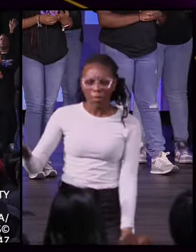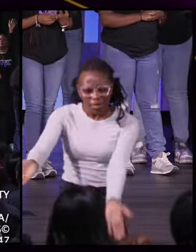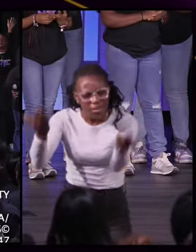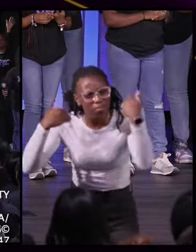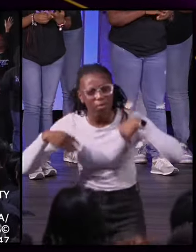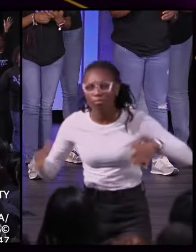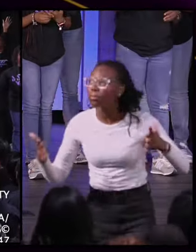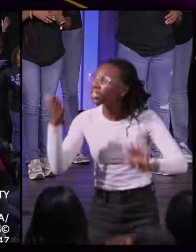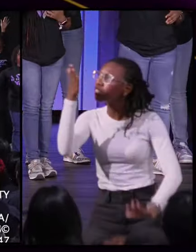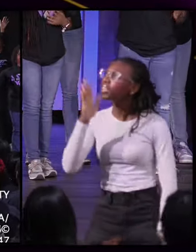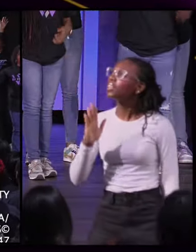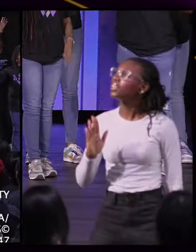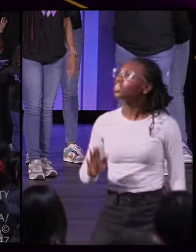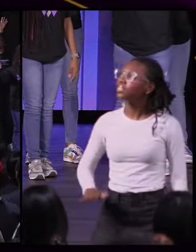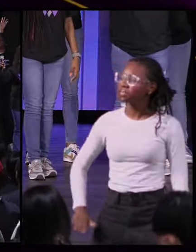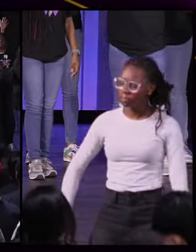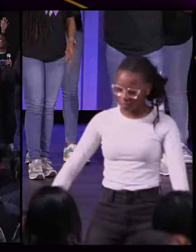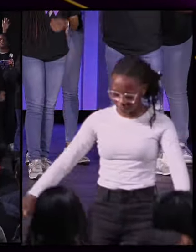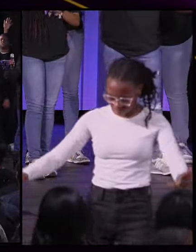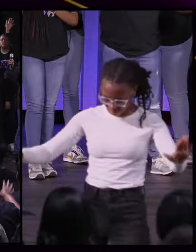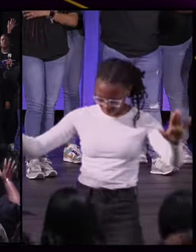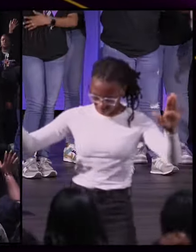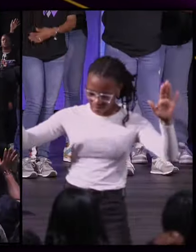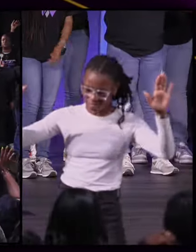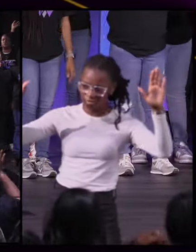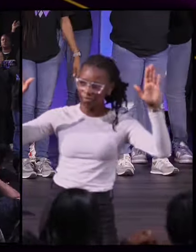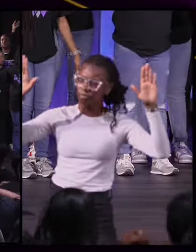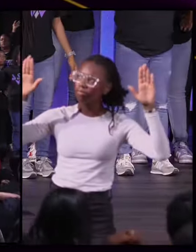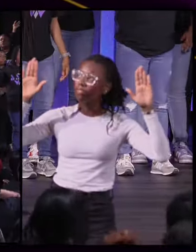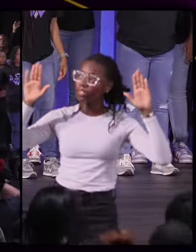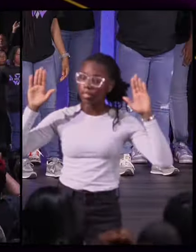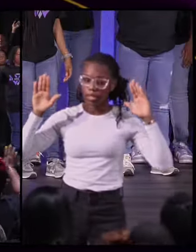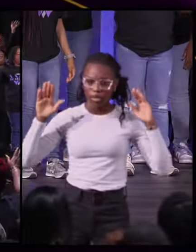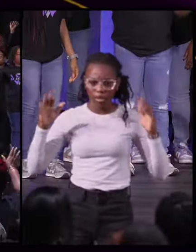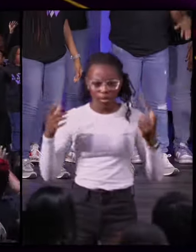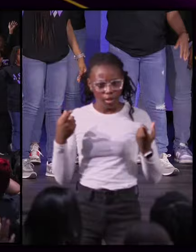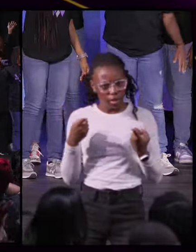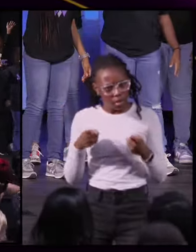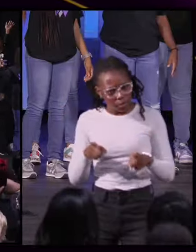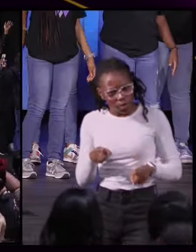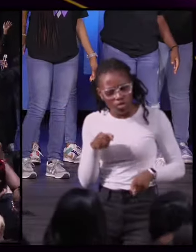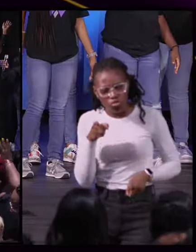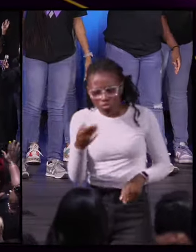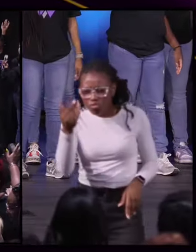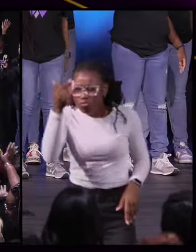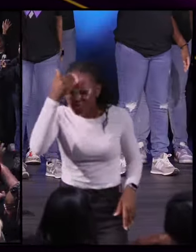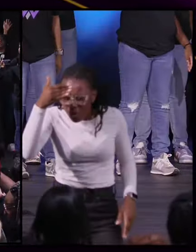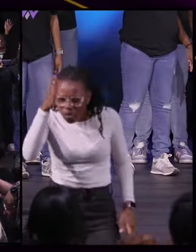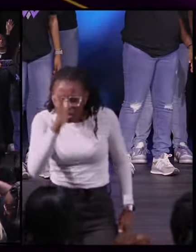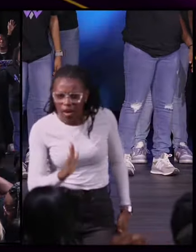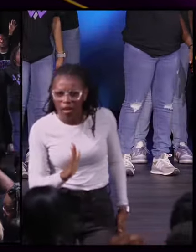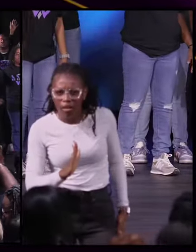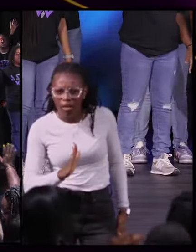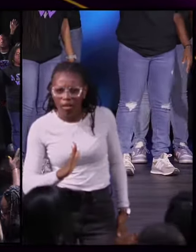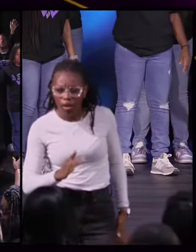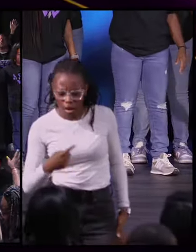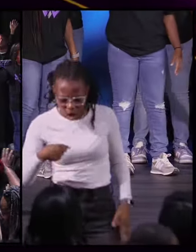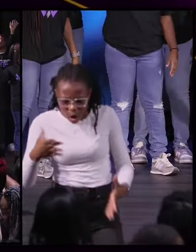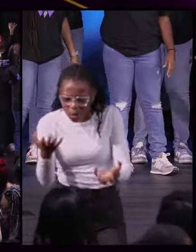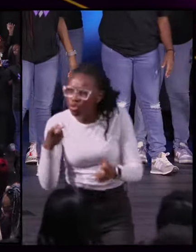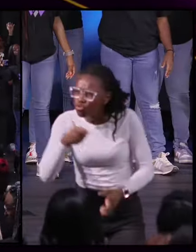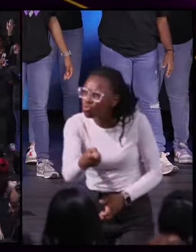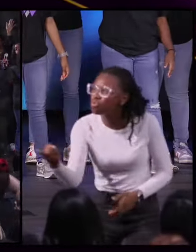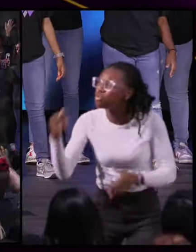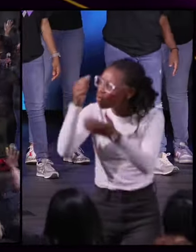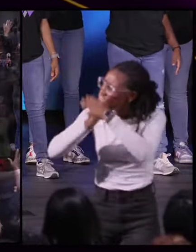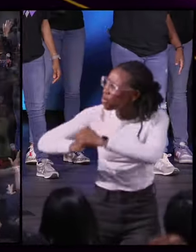on, lift your hands all over this room. Now, if you have a relationship with the Lord for yourself, I want you to worship